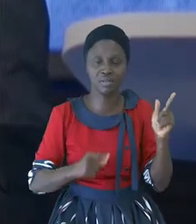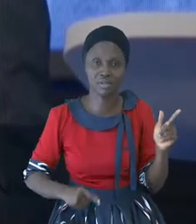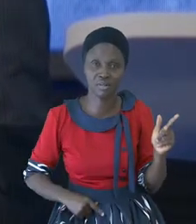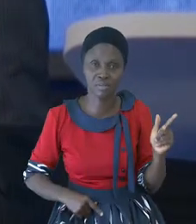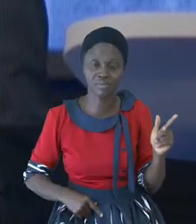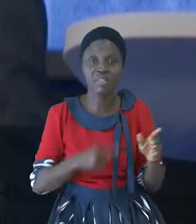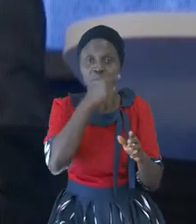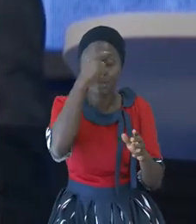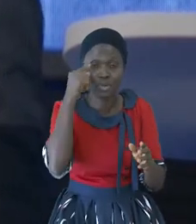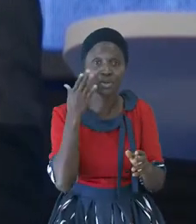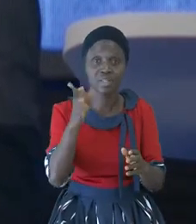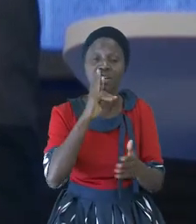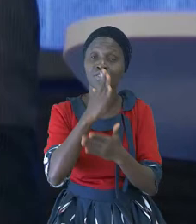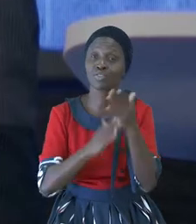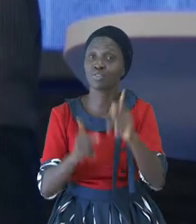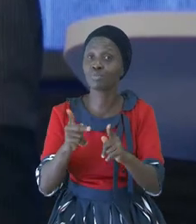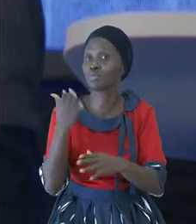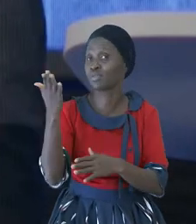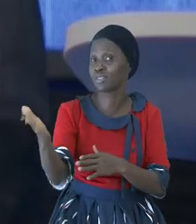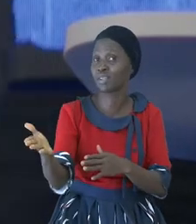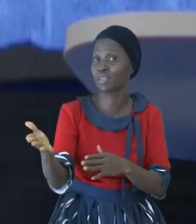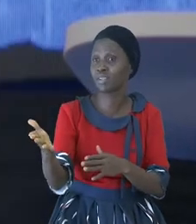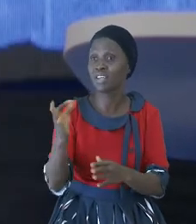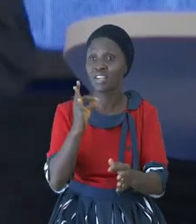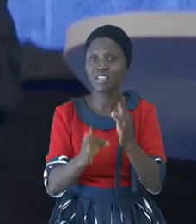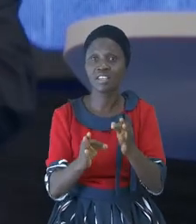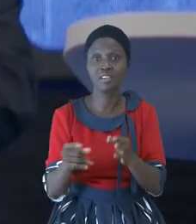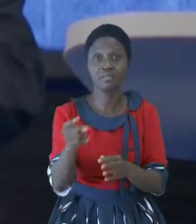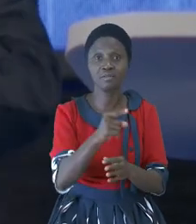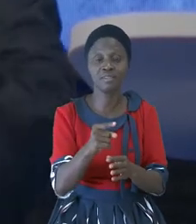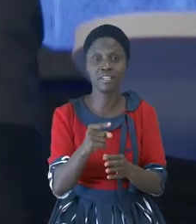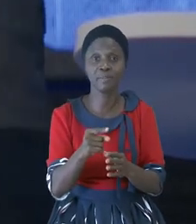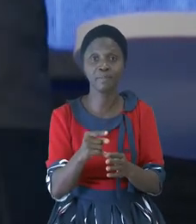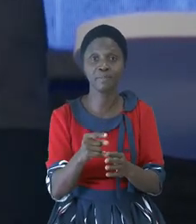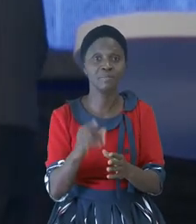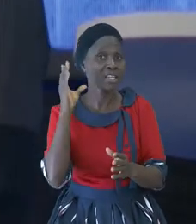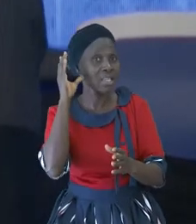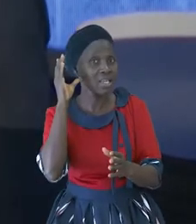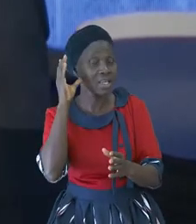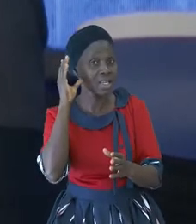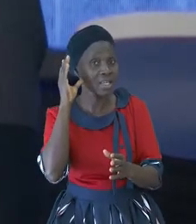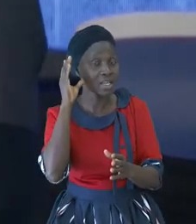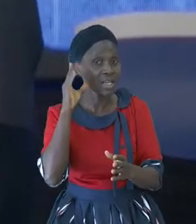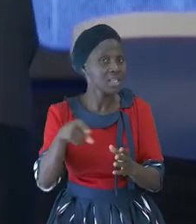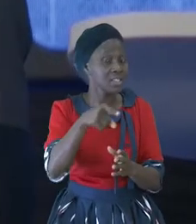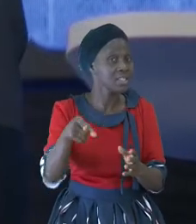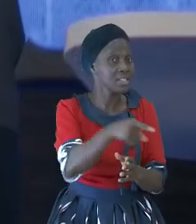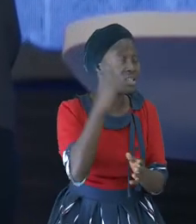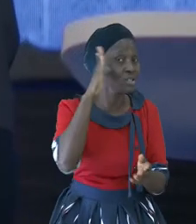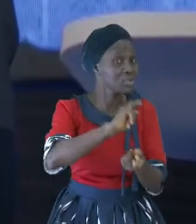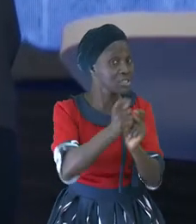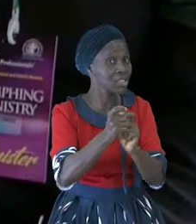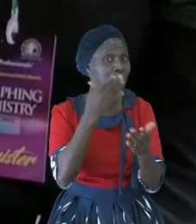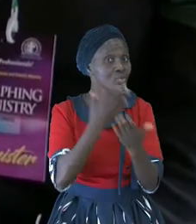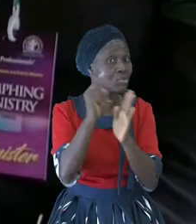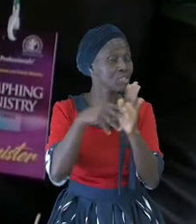because there are some people there, if they hear, they will overturn the goodness of God in your life.